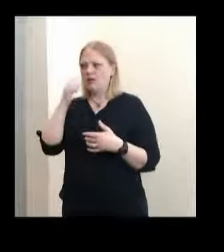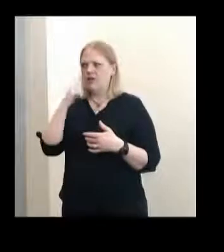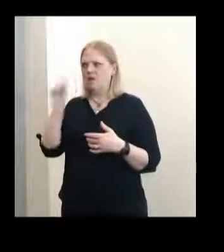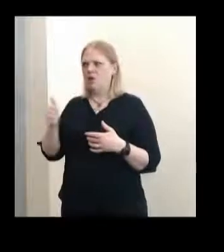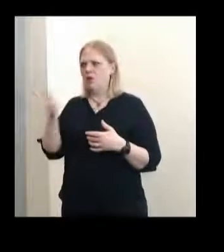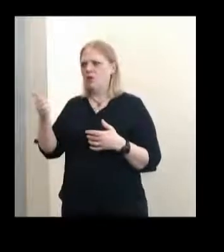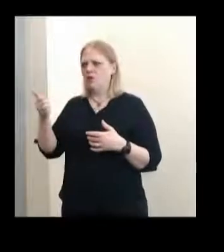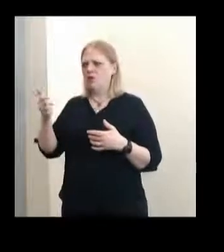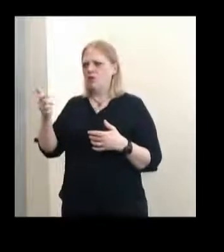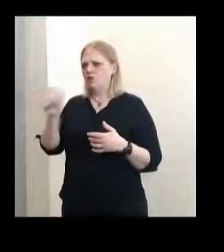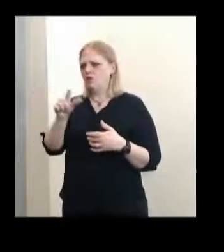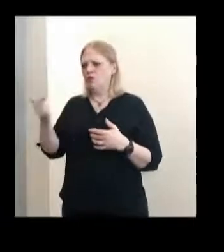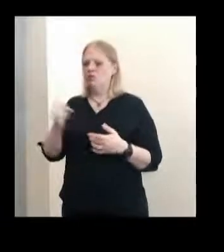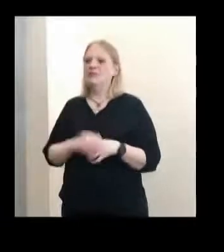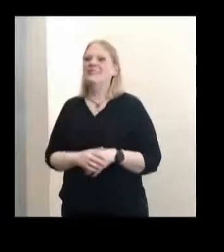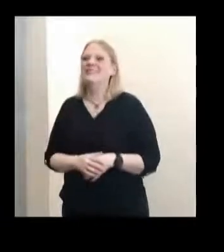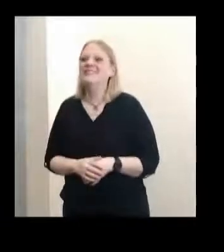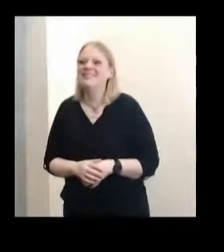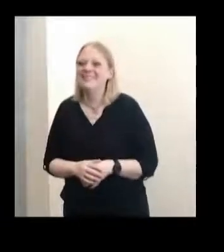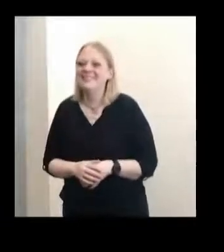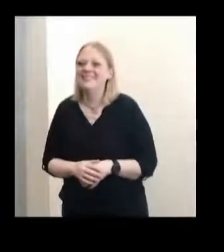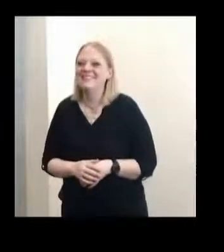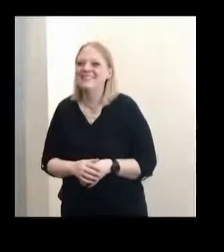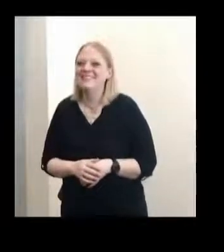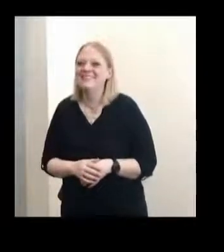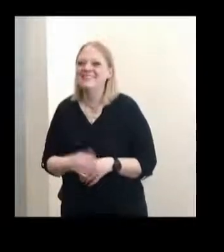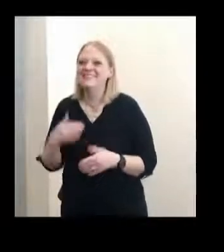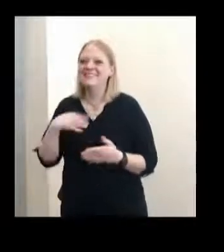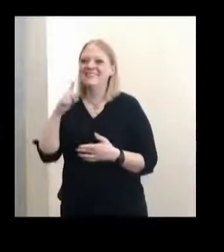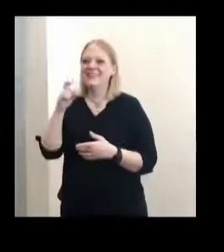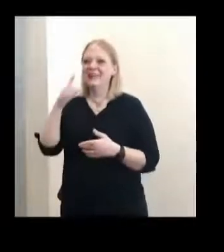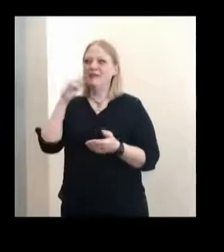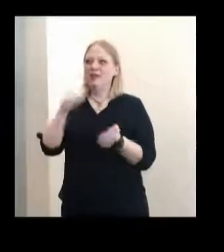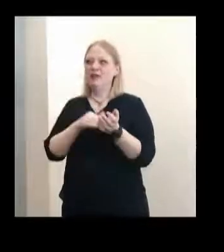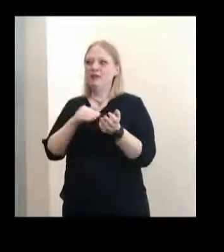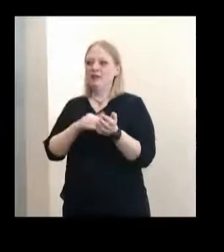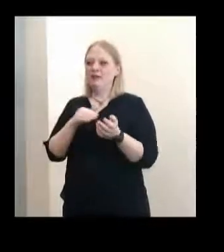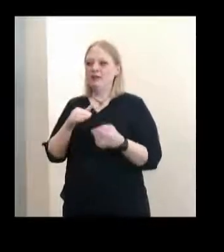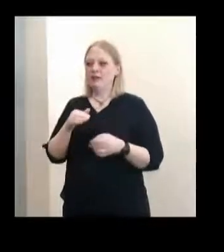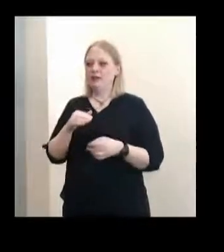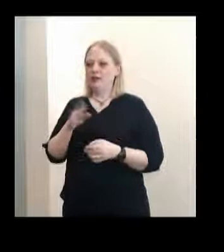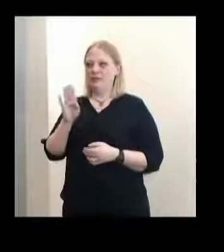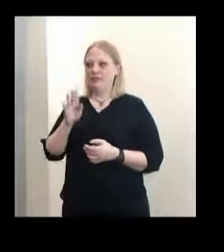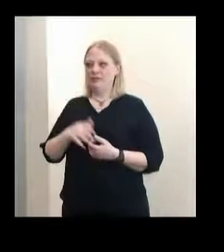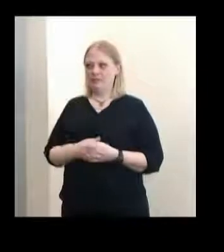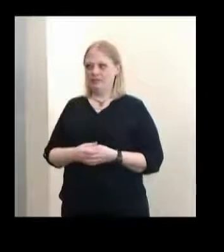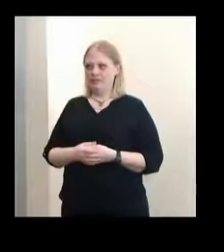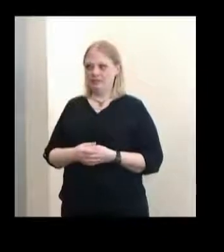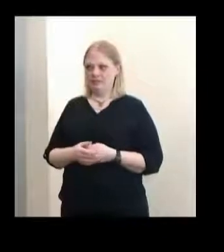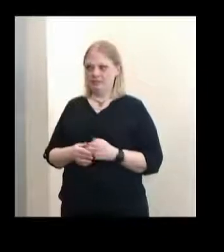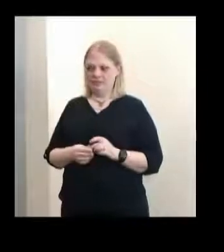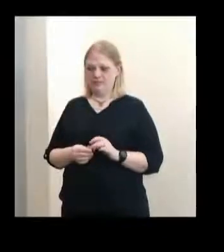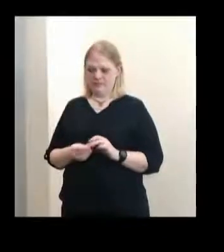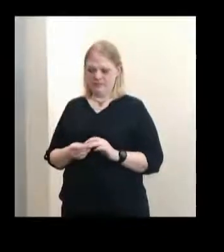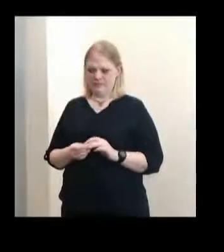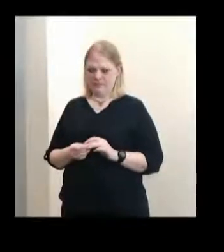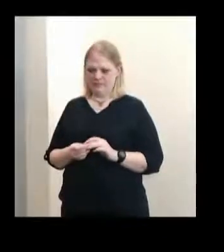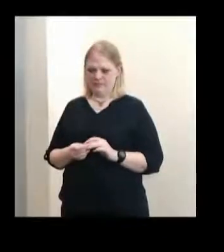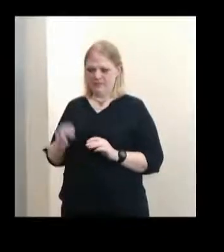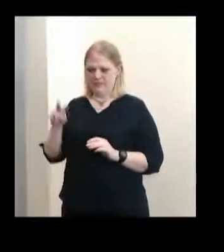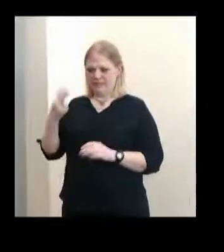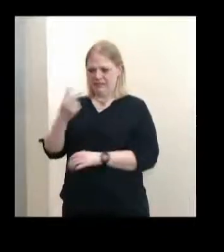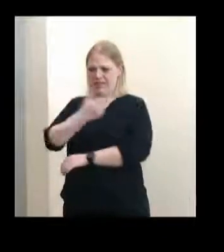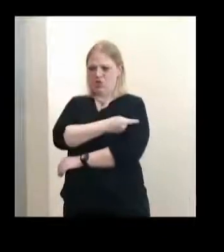question's for Dr. Burstein. Okay, what topic is it on? It's on second